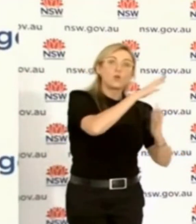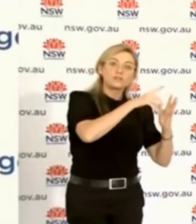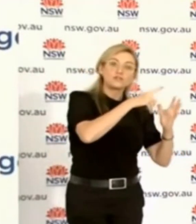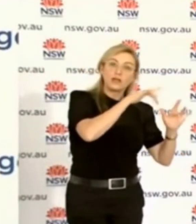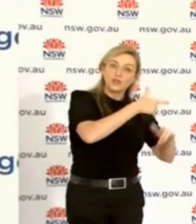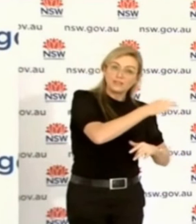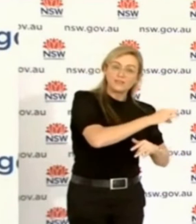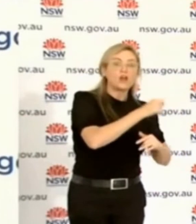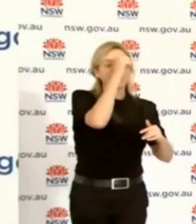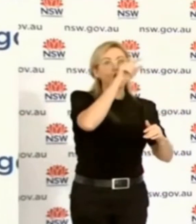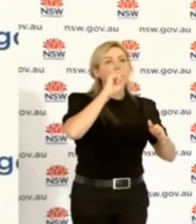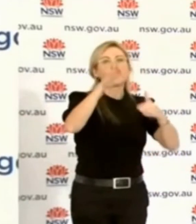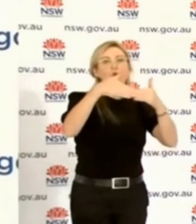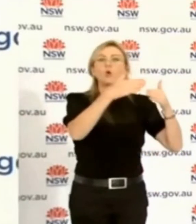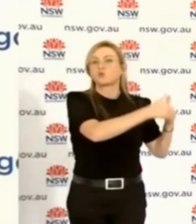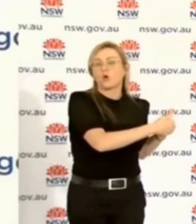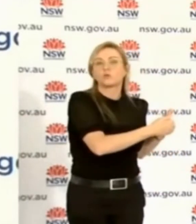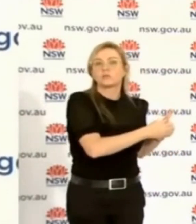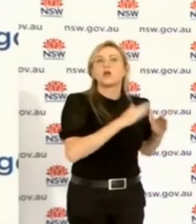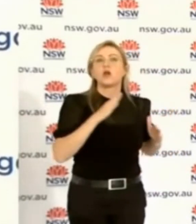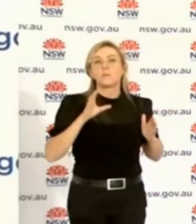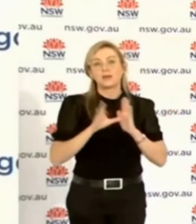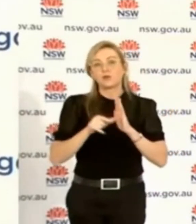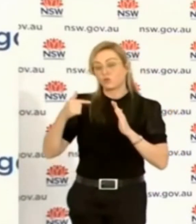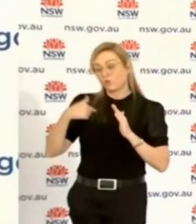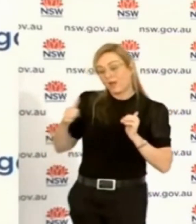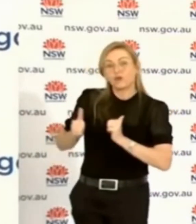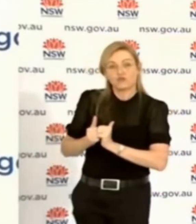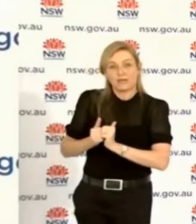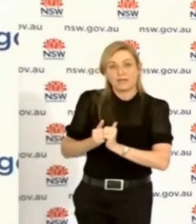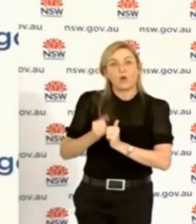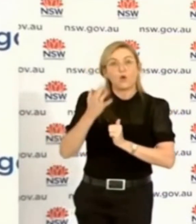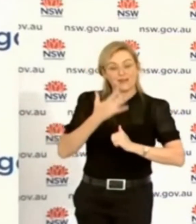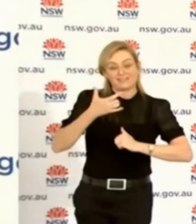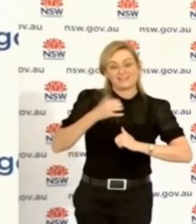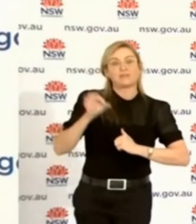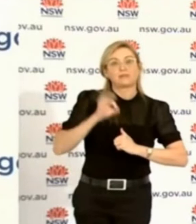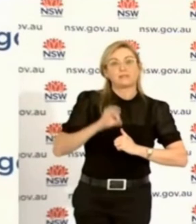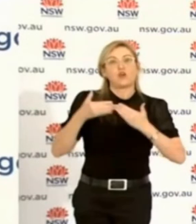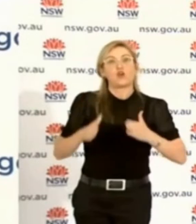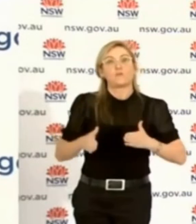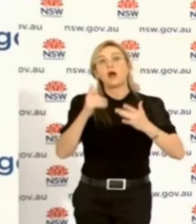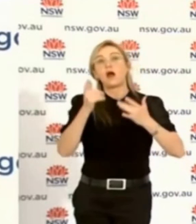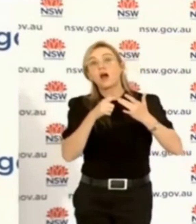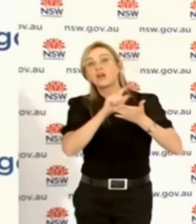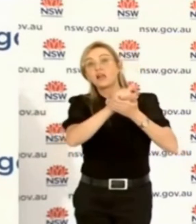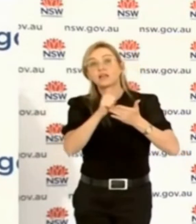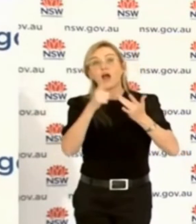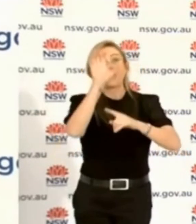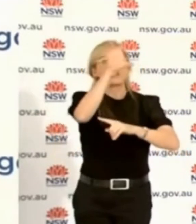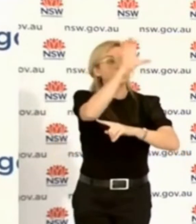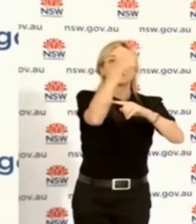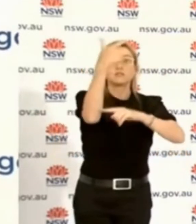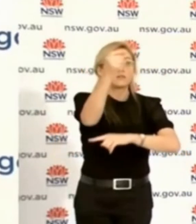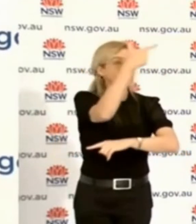the plan says that the nation has to reach that amount before any consideration is given to internal borders. But I have every confidence that by the time New